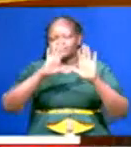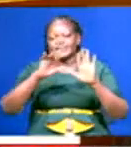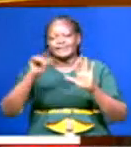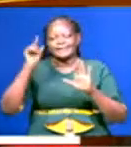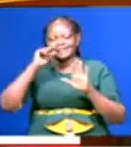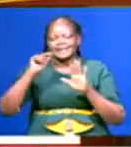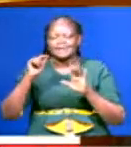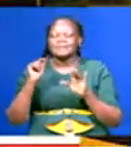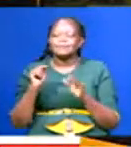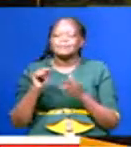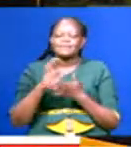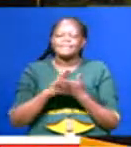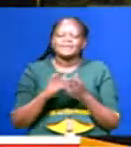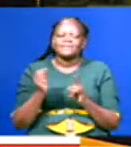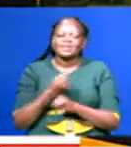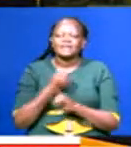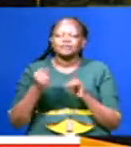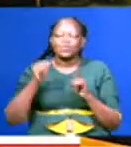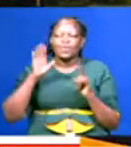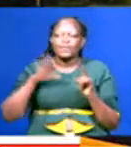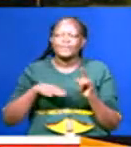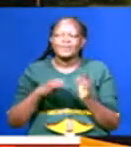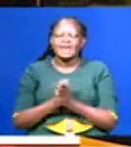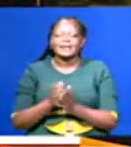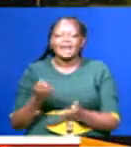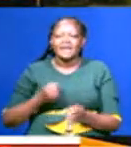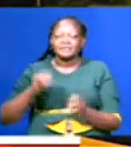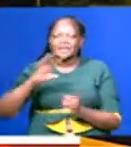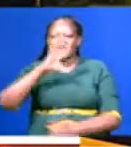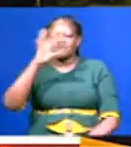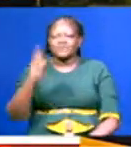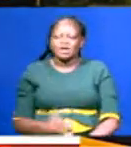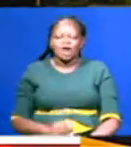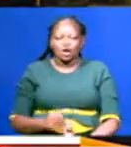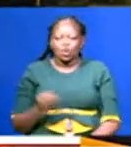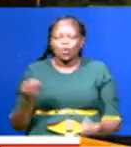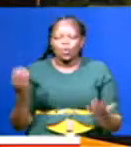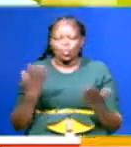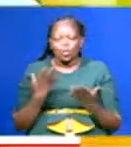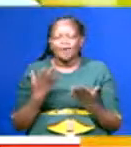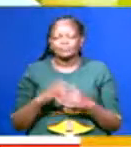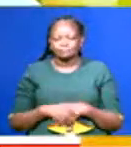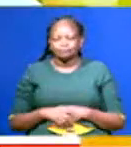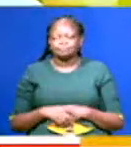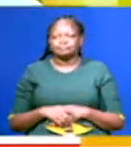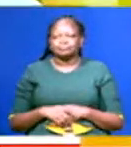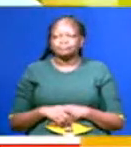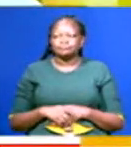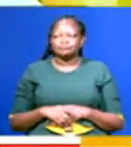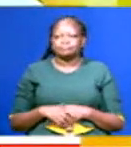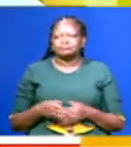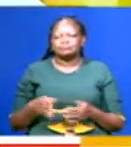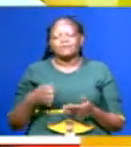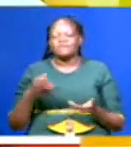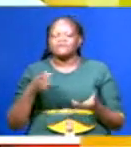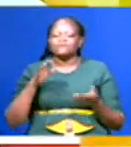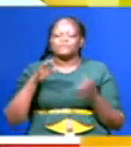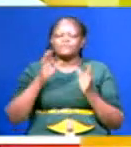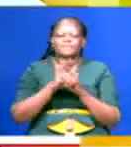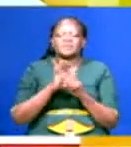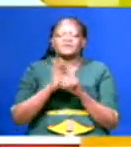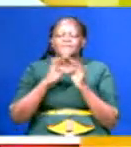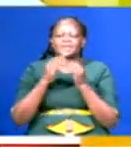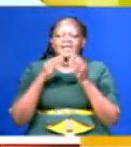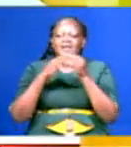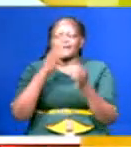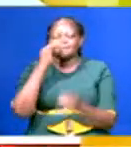women and girls in Africa, where families are highly patriarchal. She rallied UN member countries to build positive